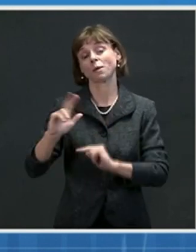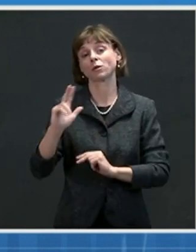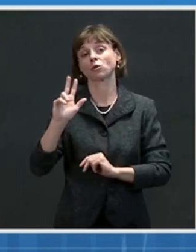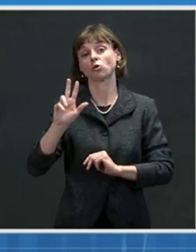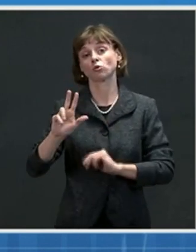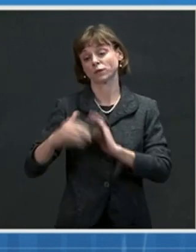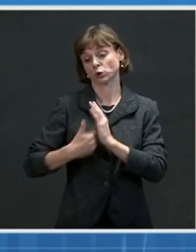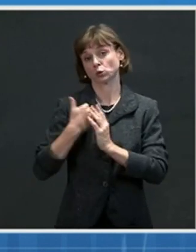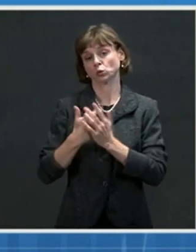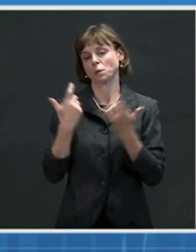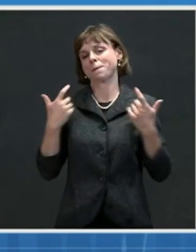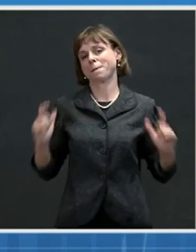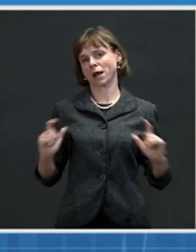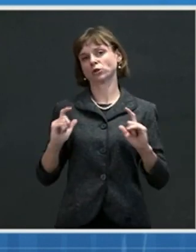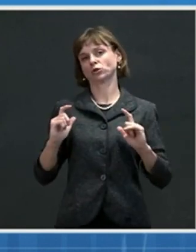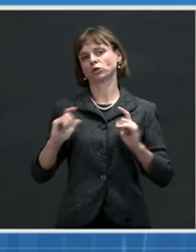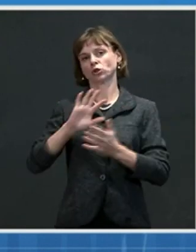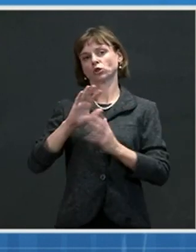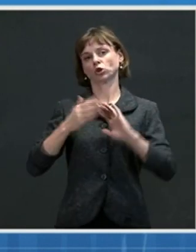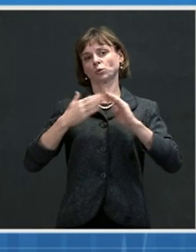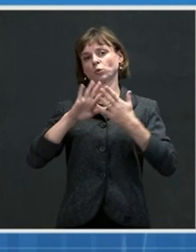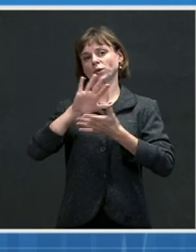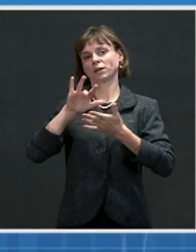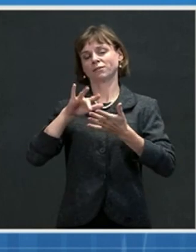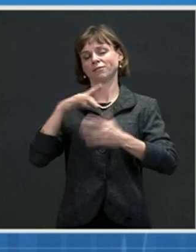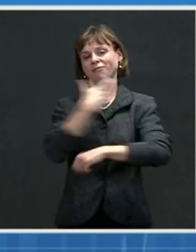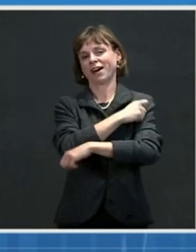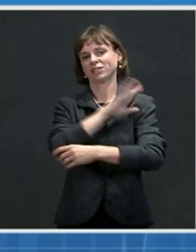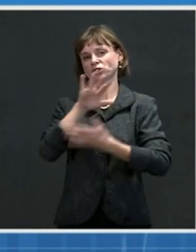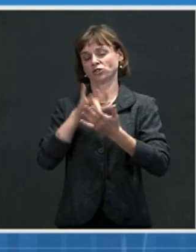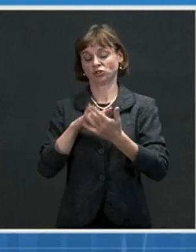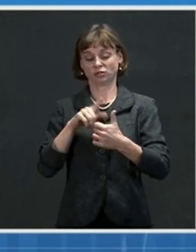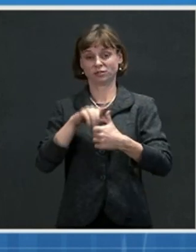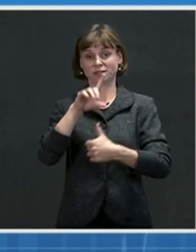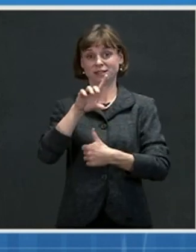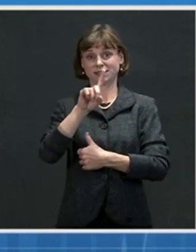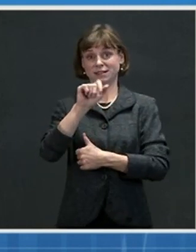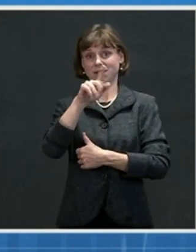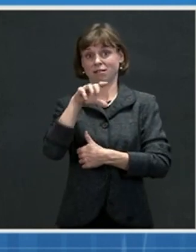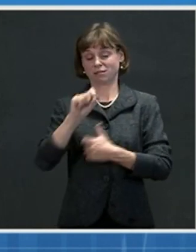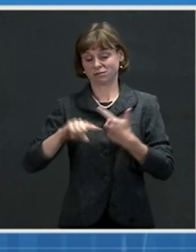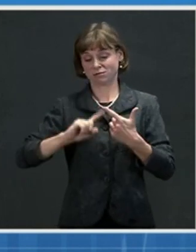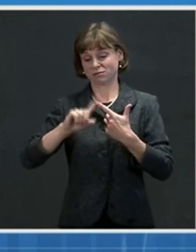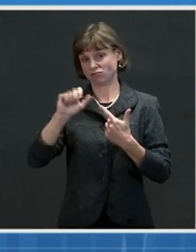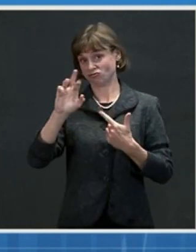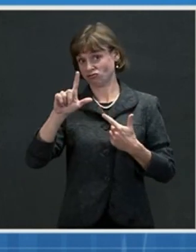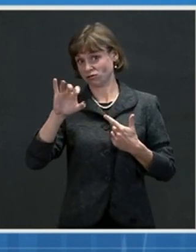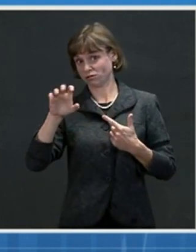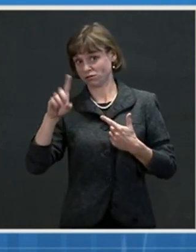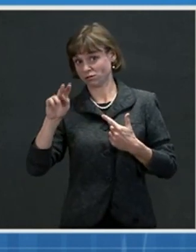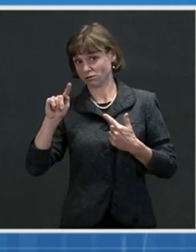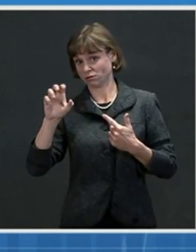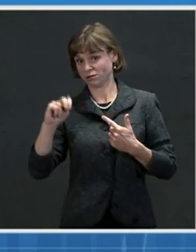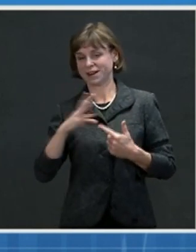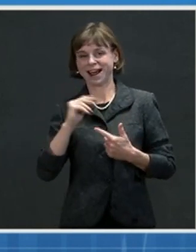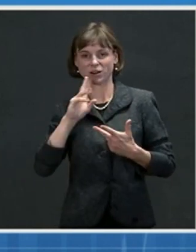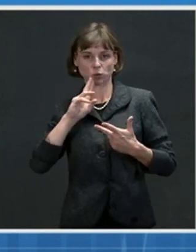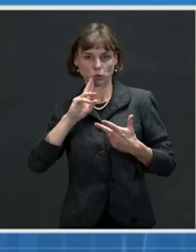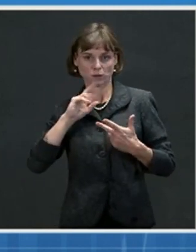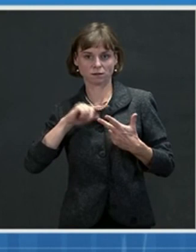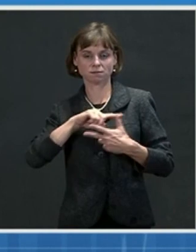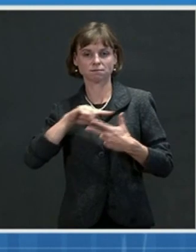centers in Dallas, Arlington, and Houston, communities hit hard by the